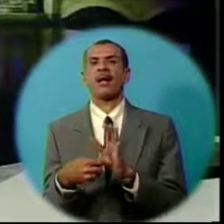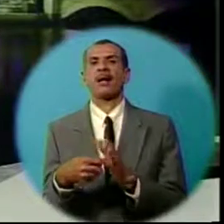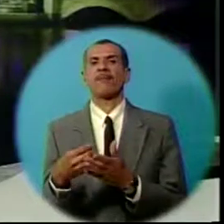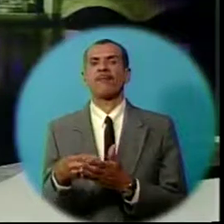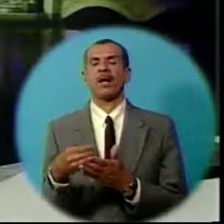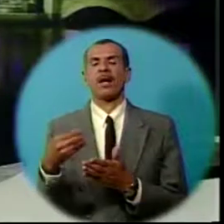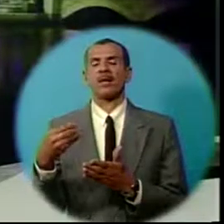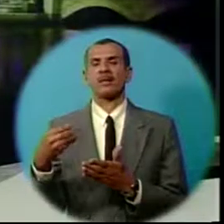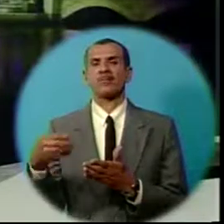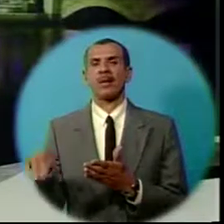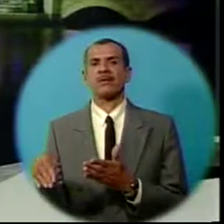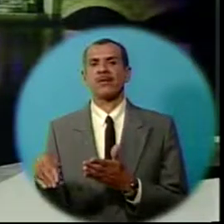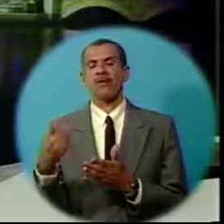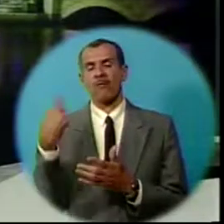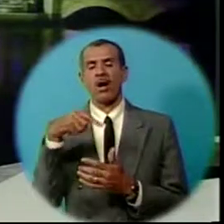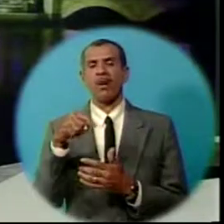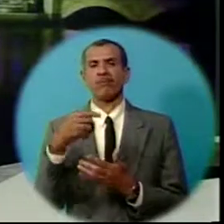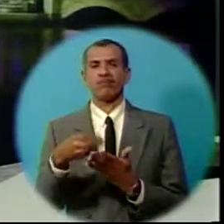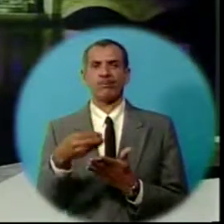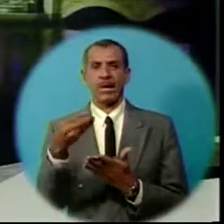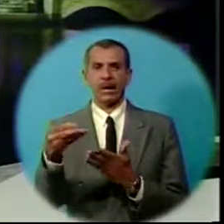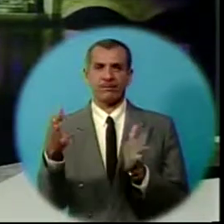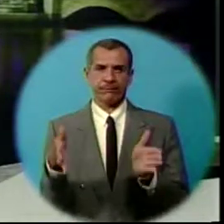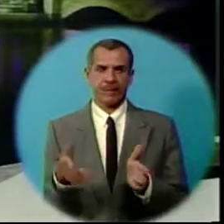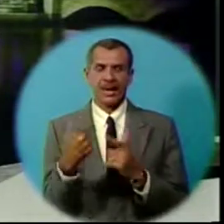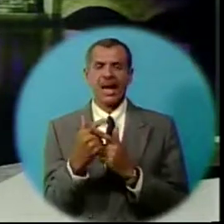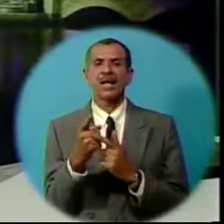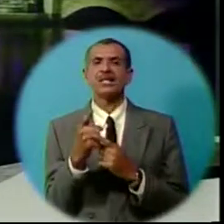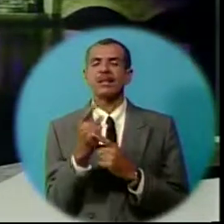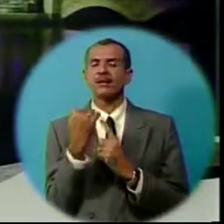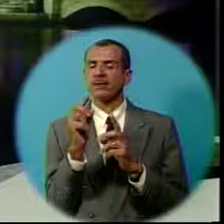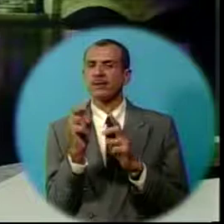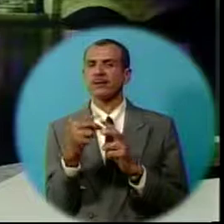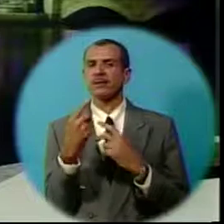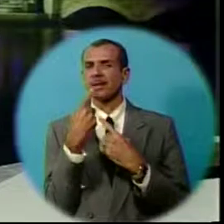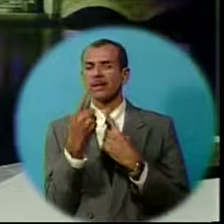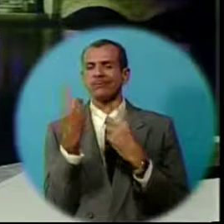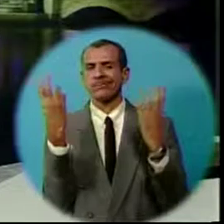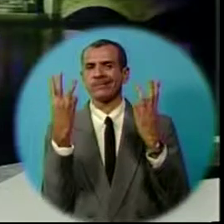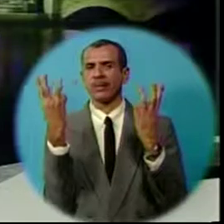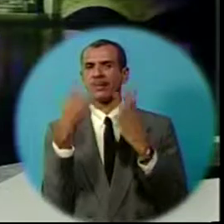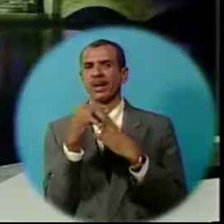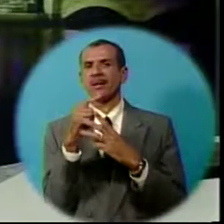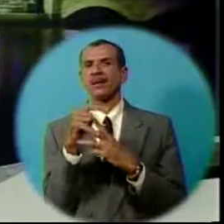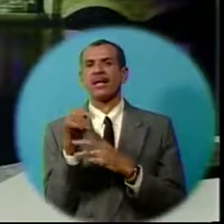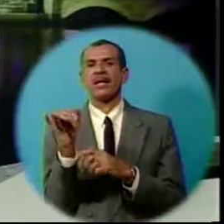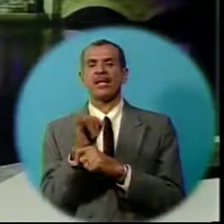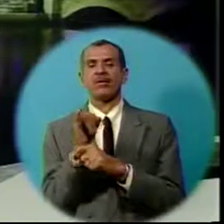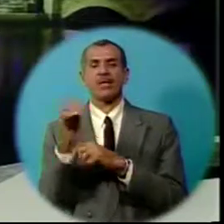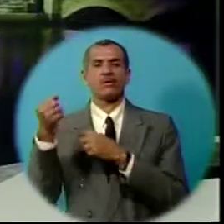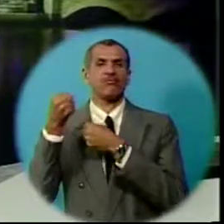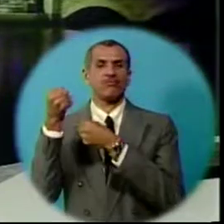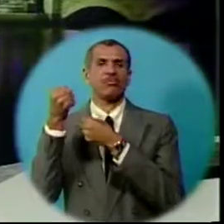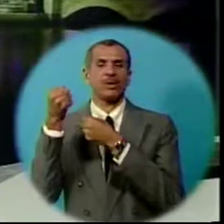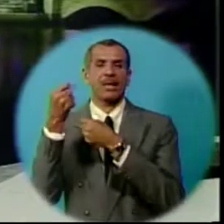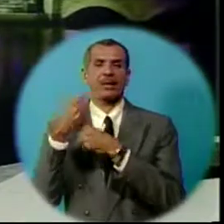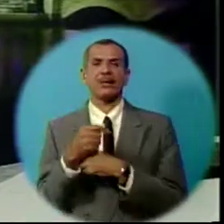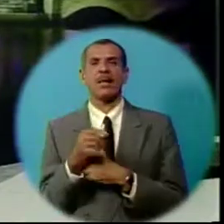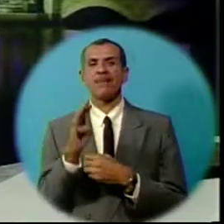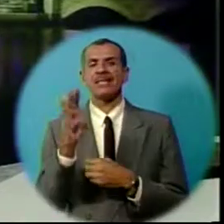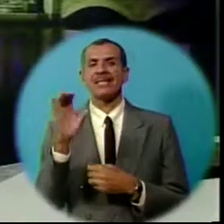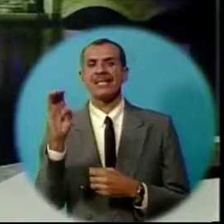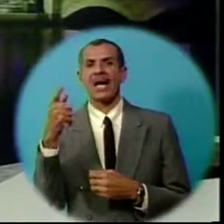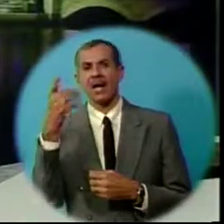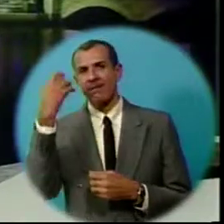That warning from the Barbados Chamber of Commerce and Industry as it continues to express concern about the industrial action there.